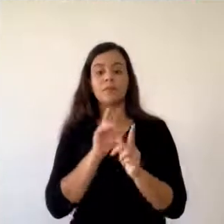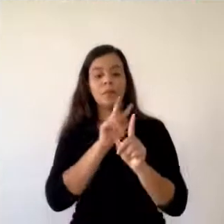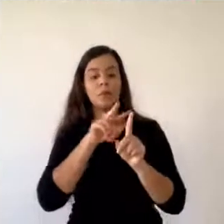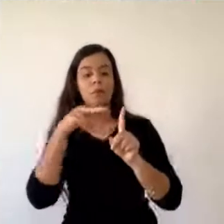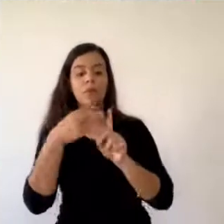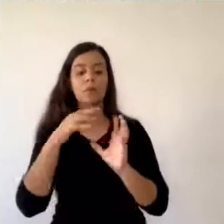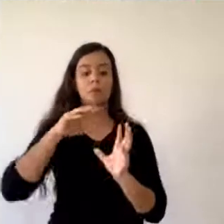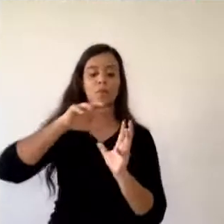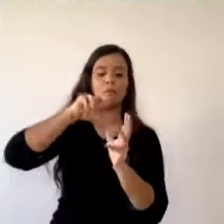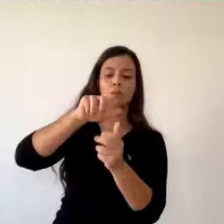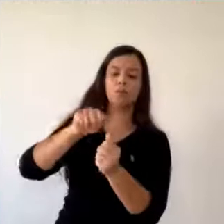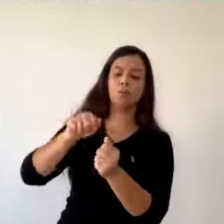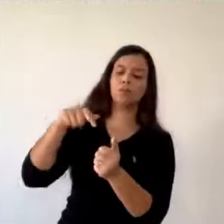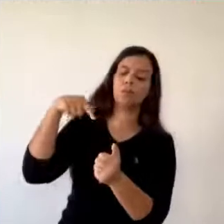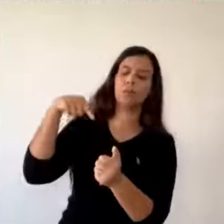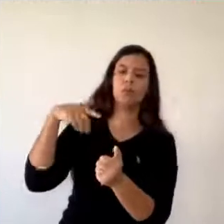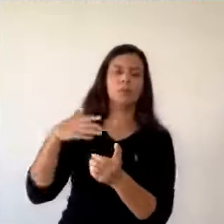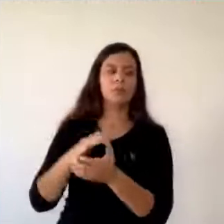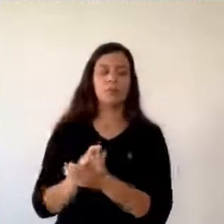currently see the world.